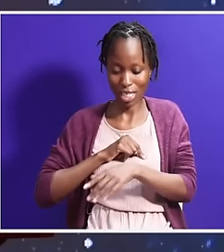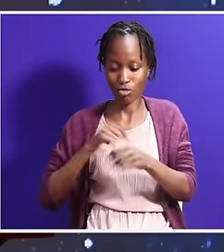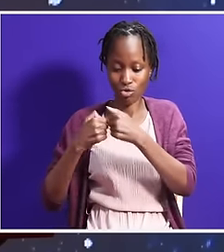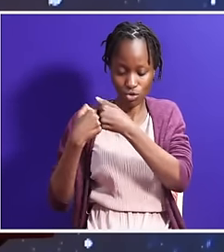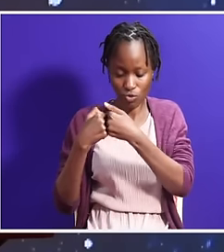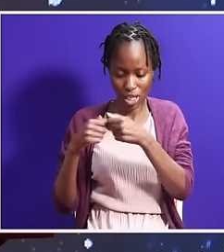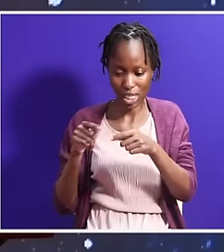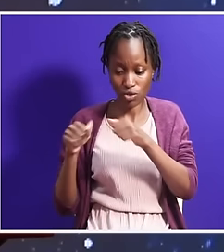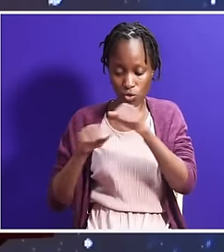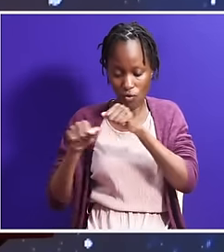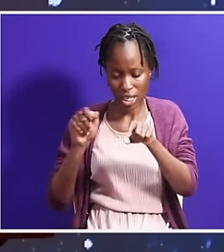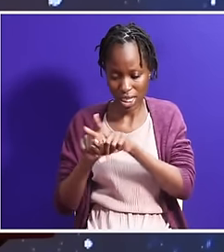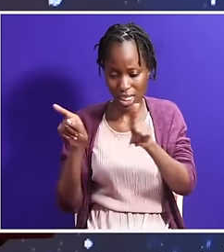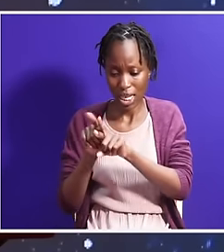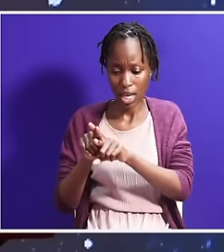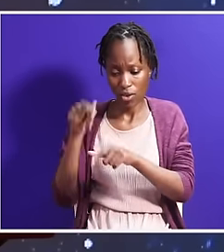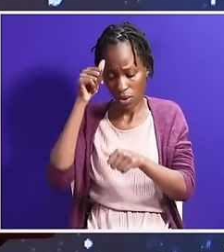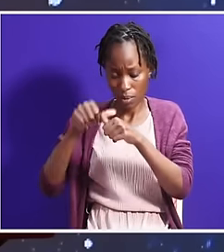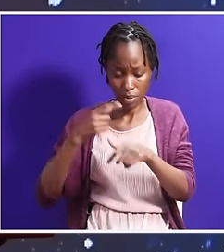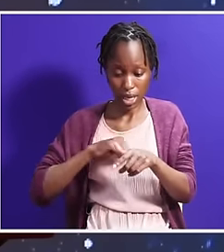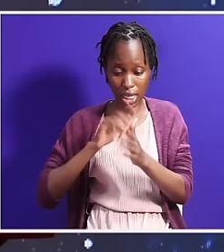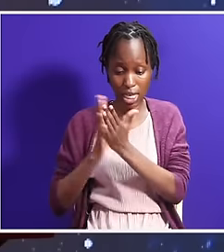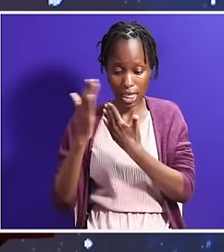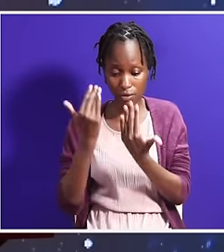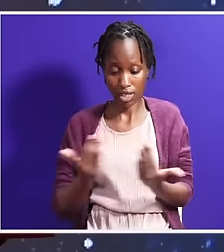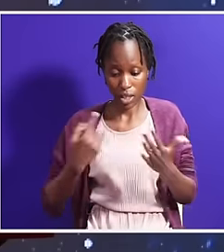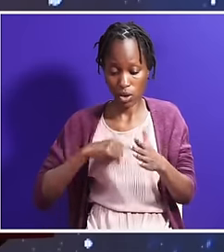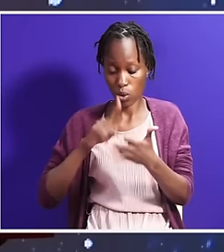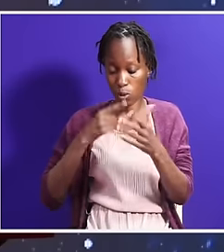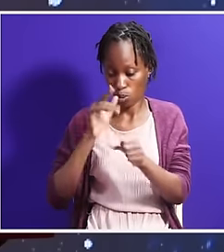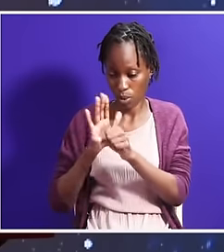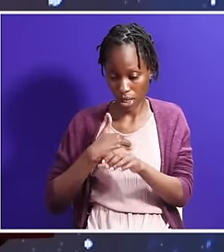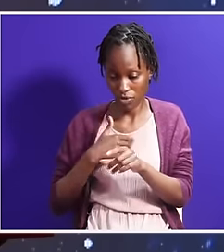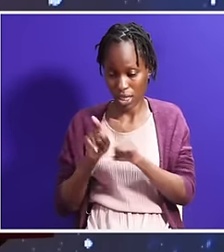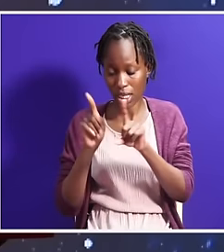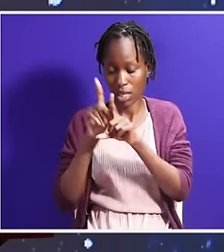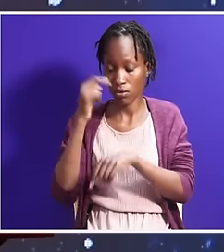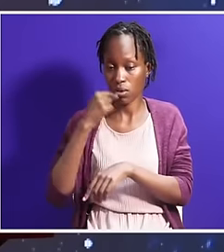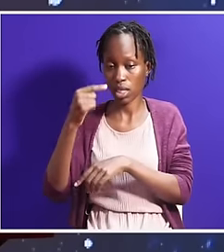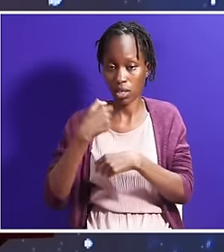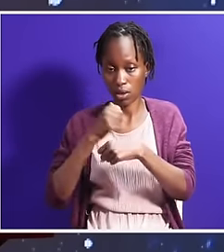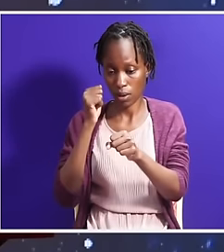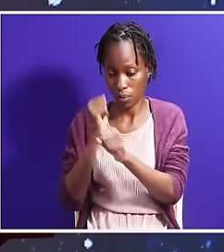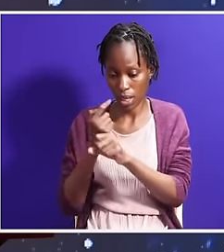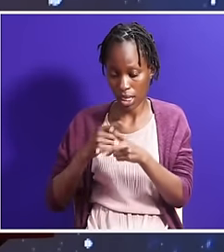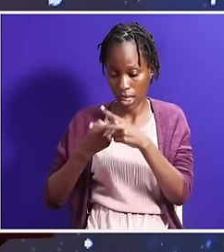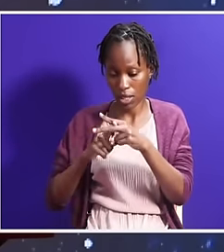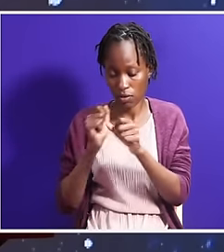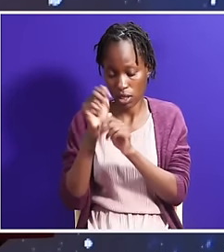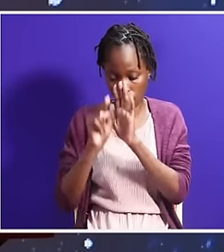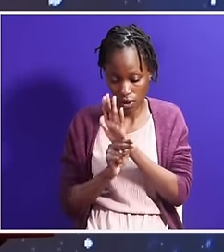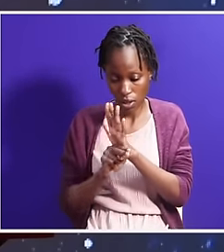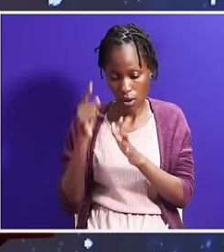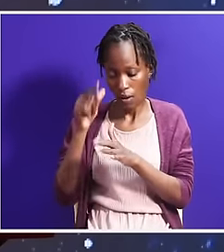will remember you and give your children what I have promised. I will make you the source of salvation for